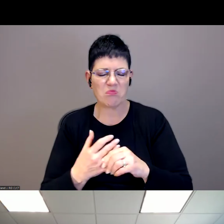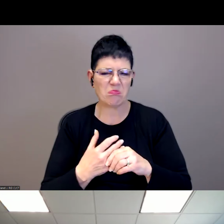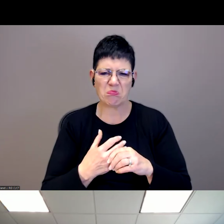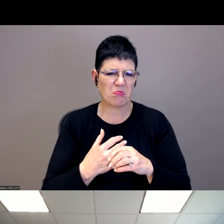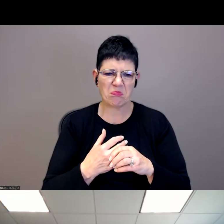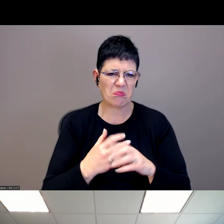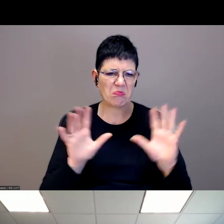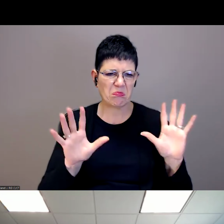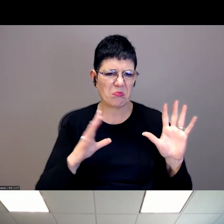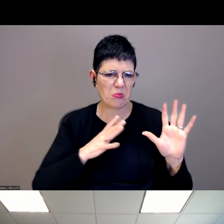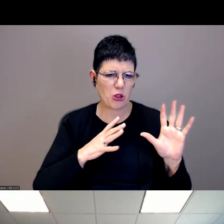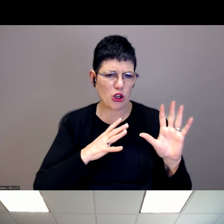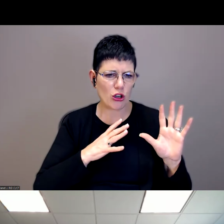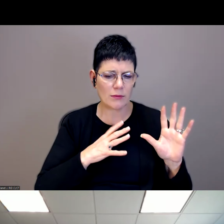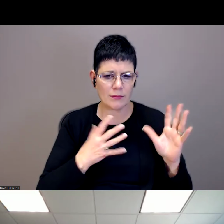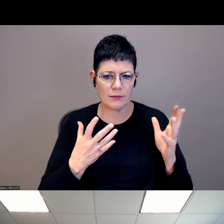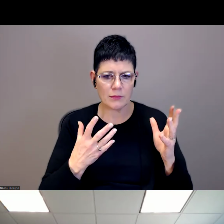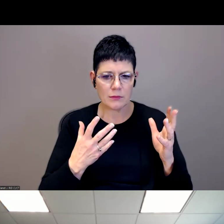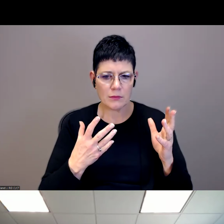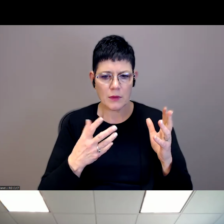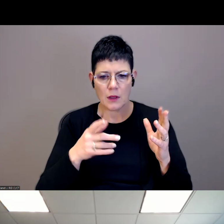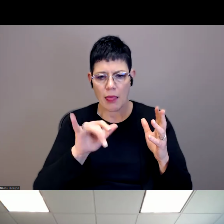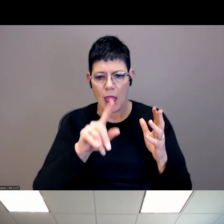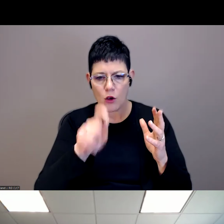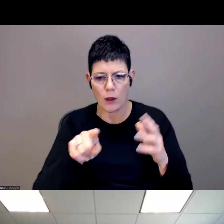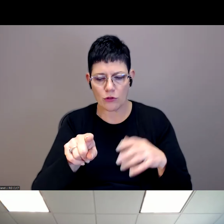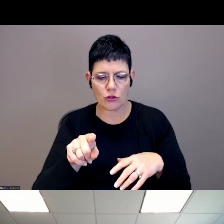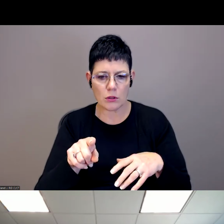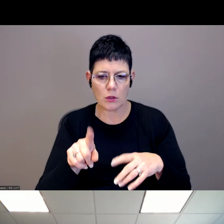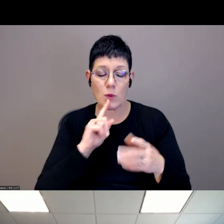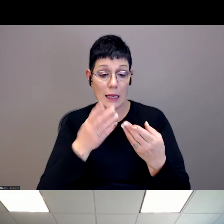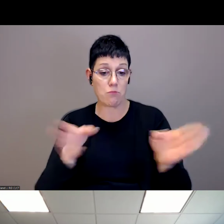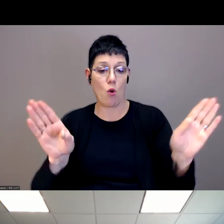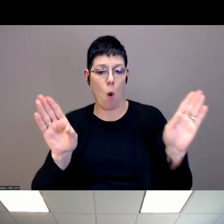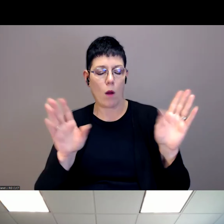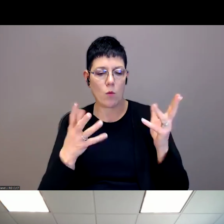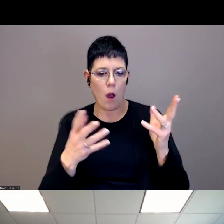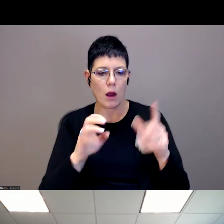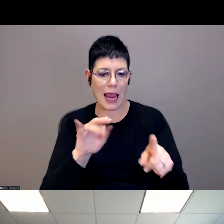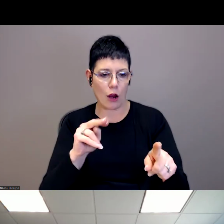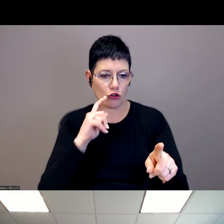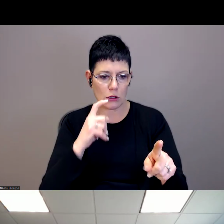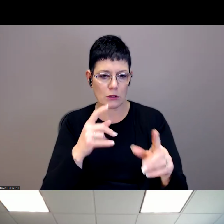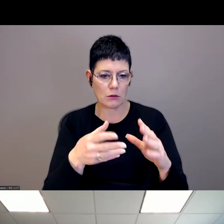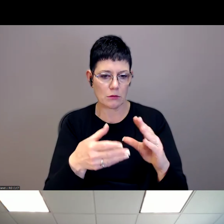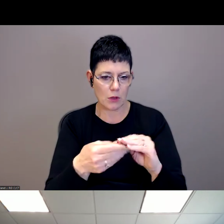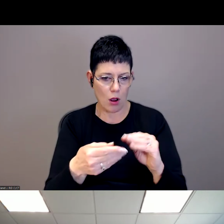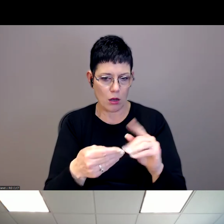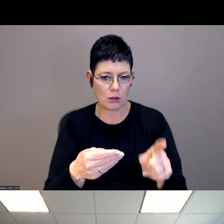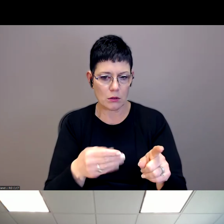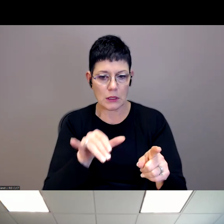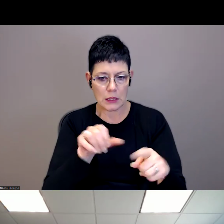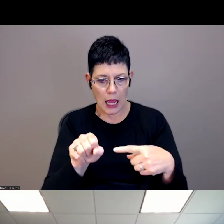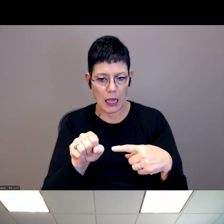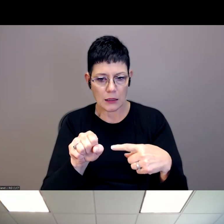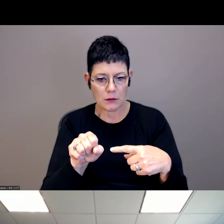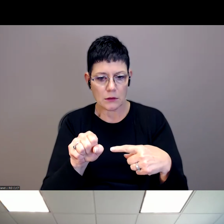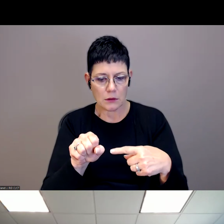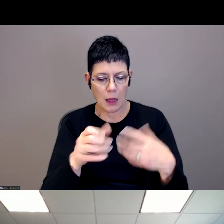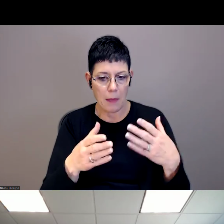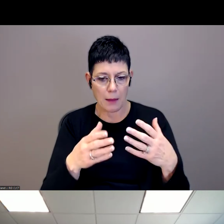think again, just to the question and the overarching thing, and particularly what Aaron just talked about, is that yes, this may be